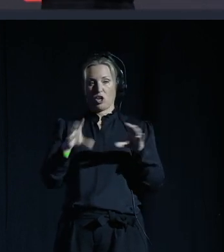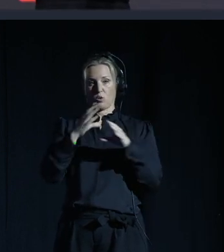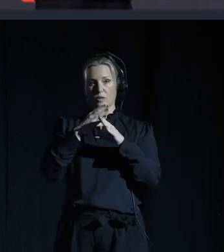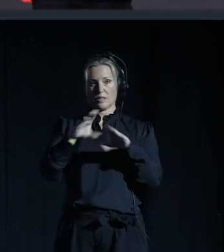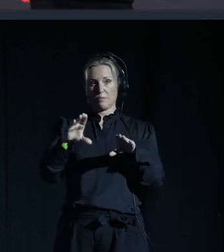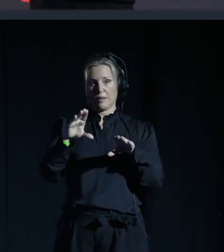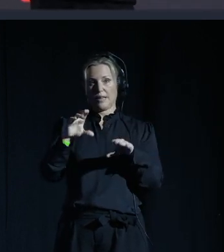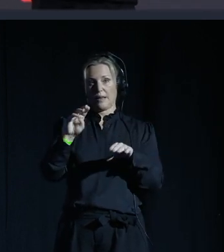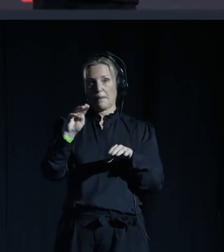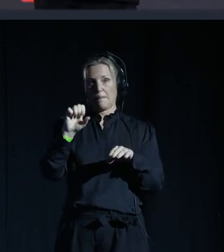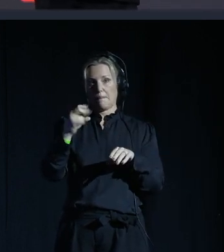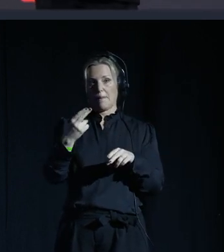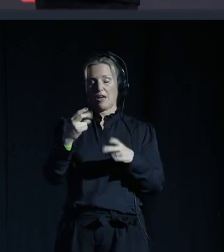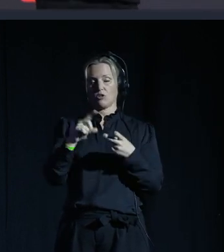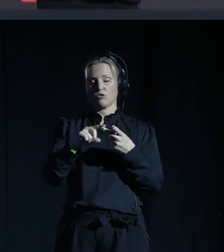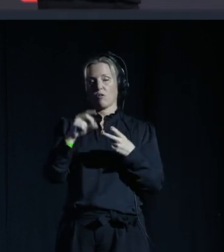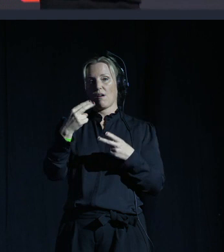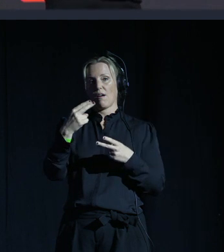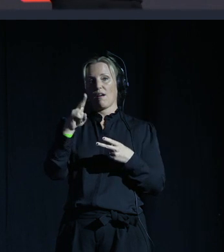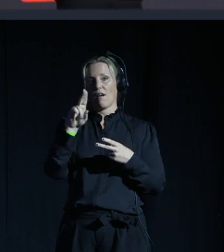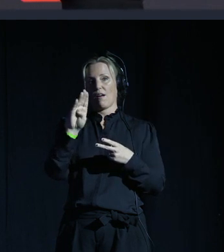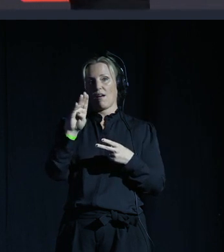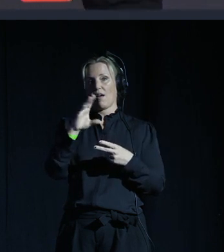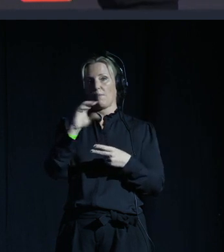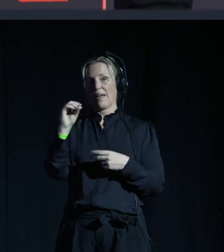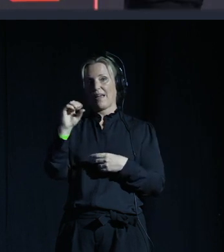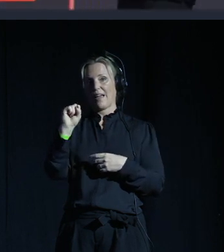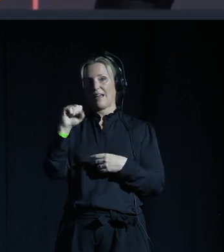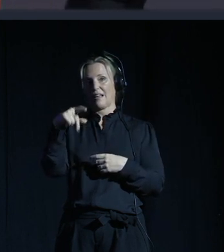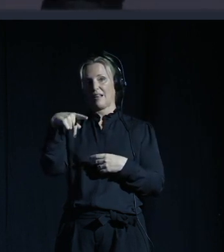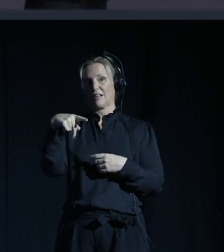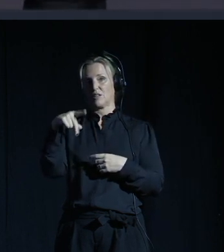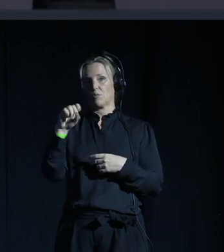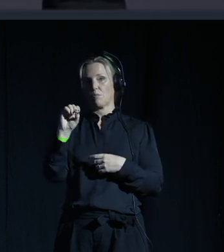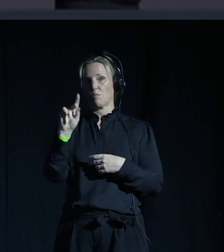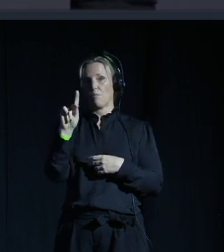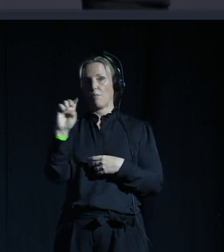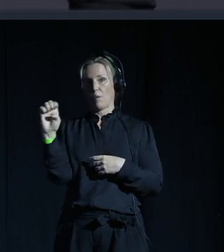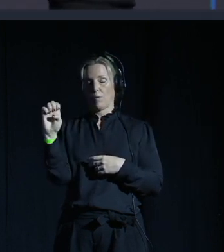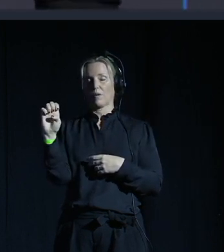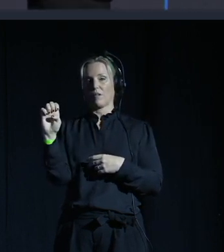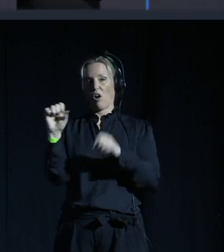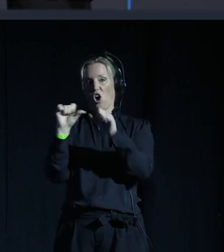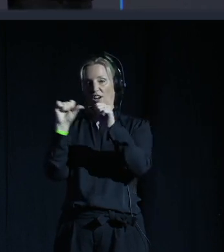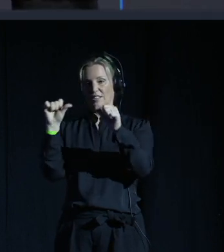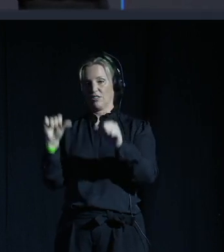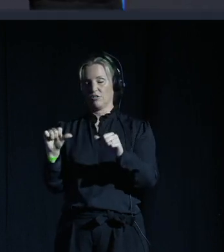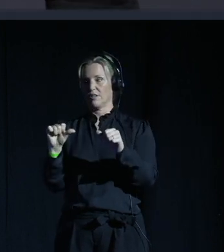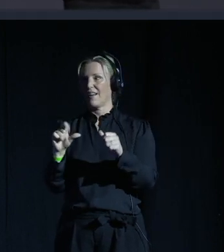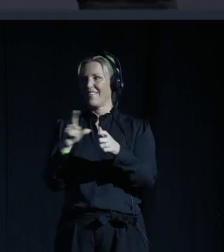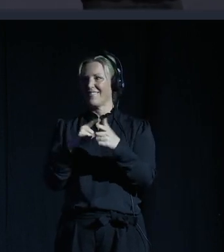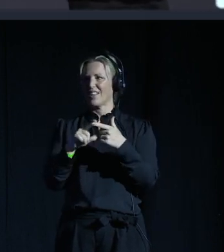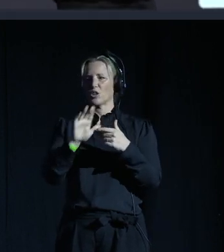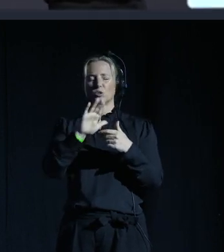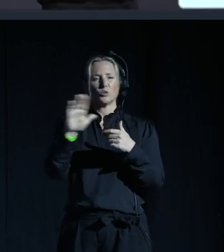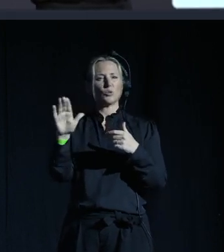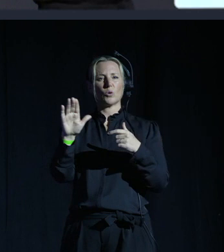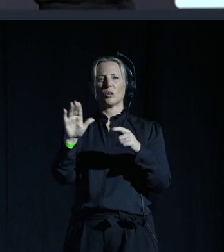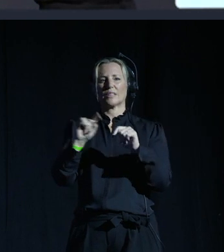spoke architecture. And all of your domain teams are going to be happy because they can run at their own speed. They can go